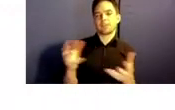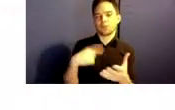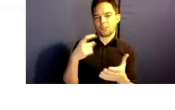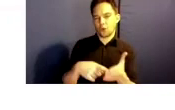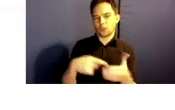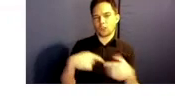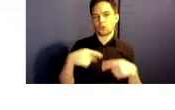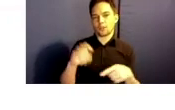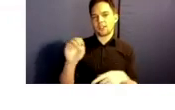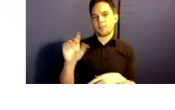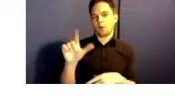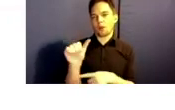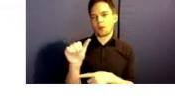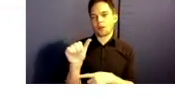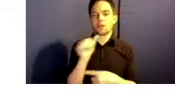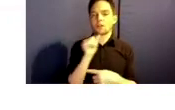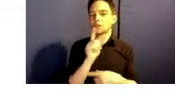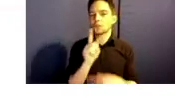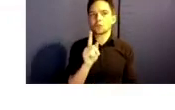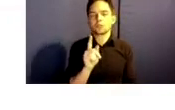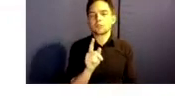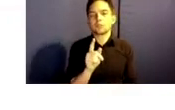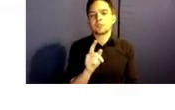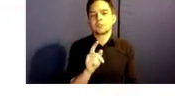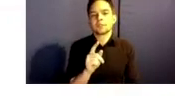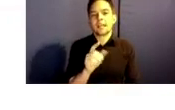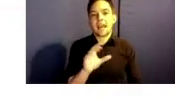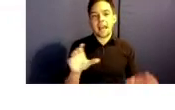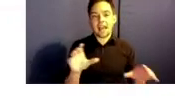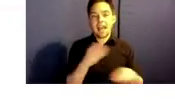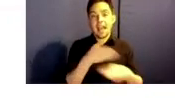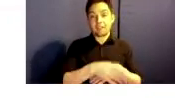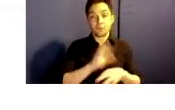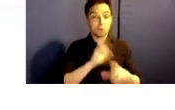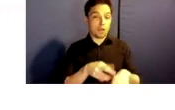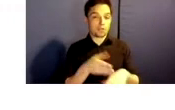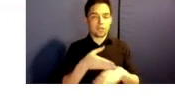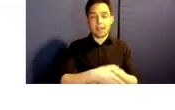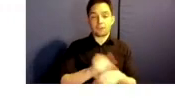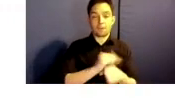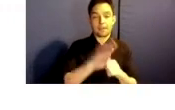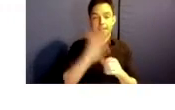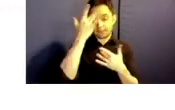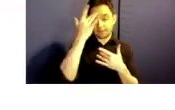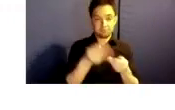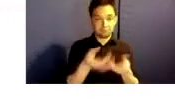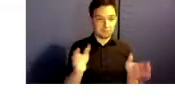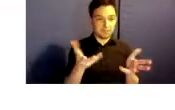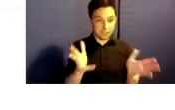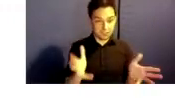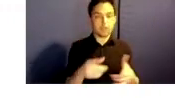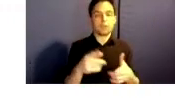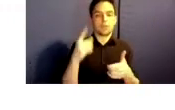Ebola. We're not sure if, after the response or after the pandemic has more or less subsided, that we are going to